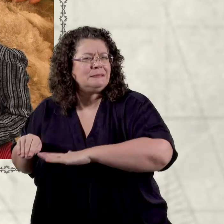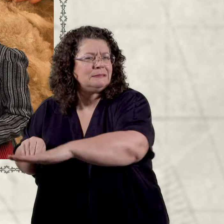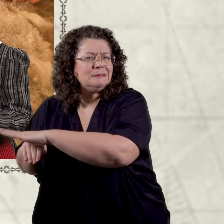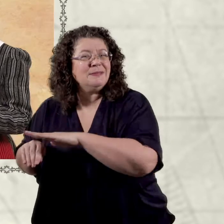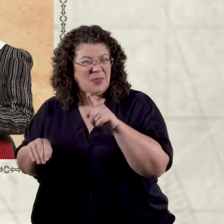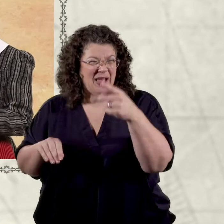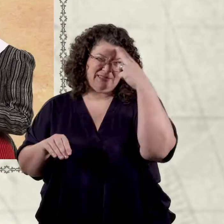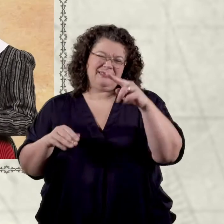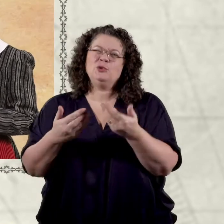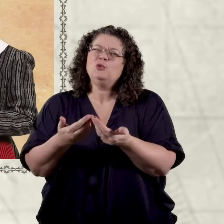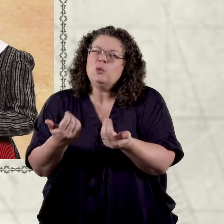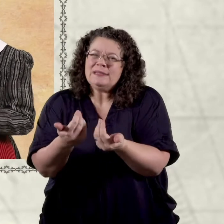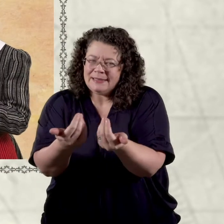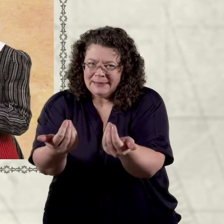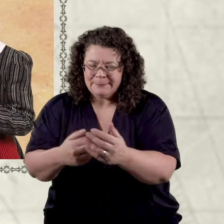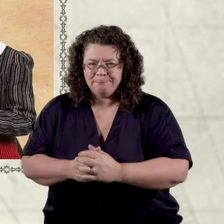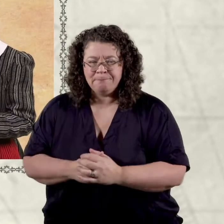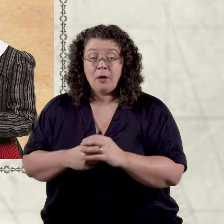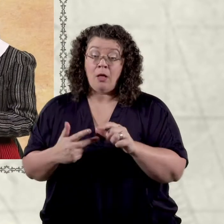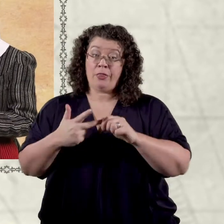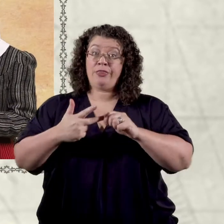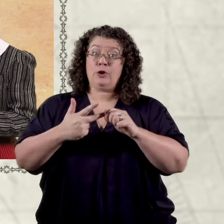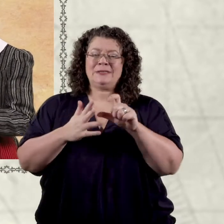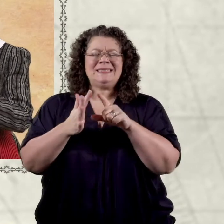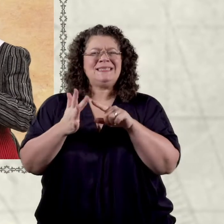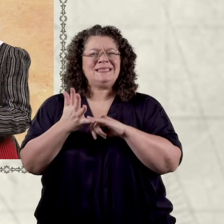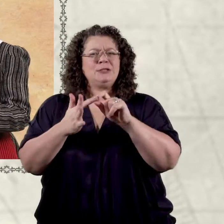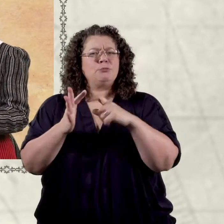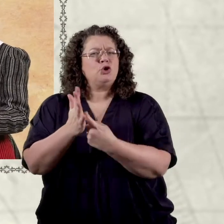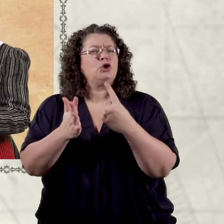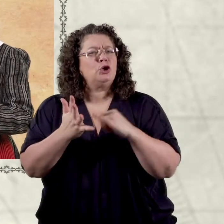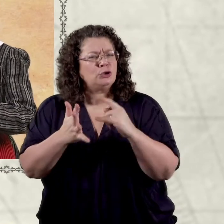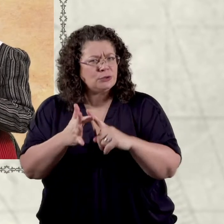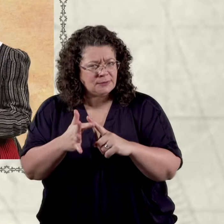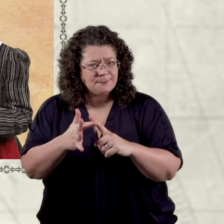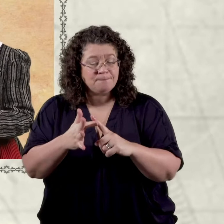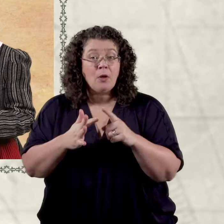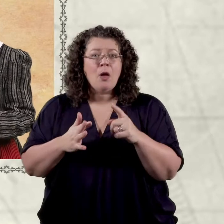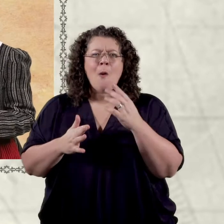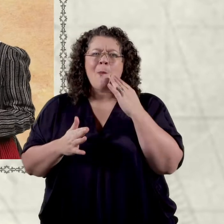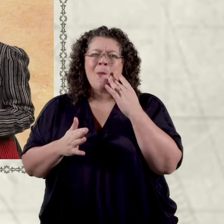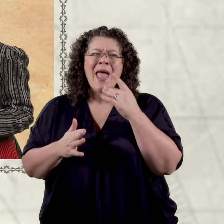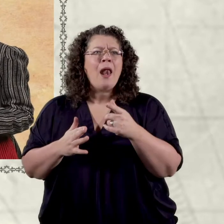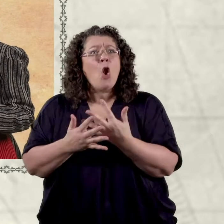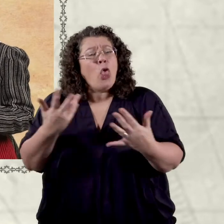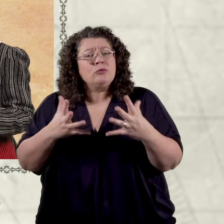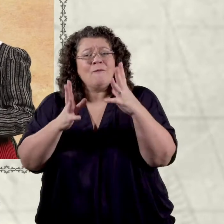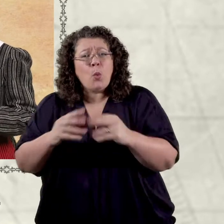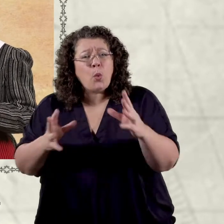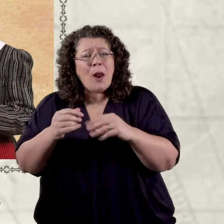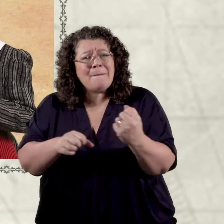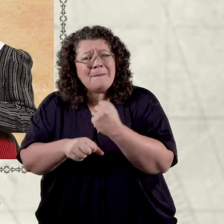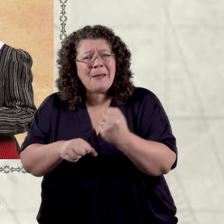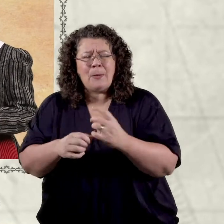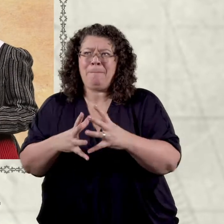sorting. The next step is disperse. At this time, when a lot of wool was being made, they